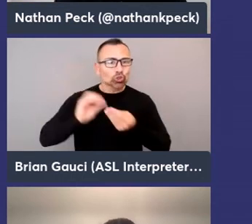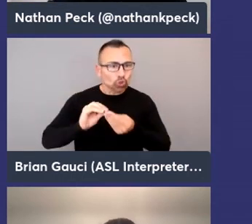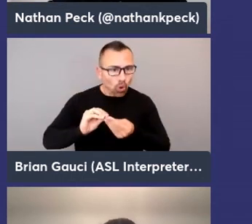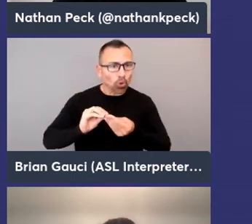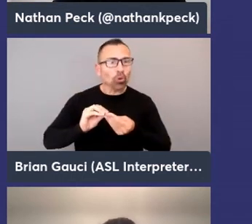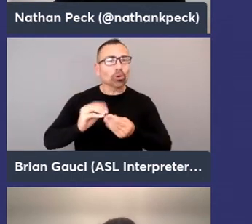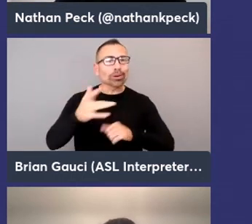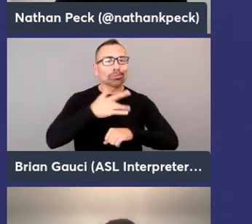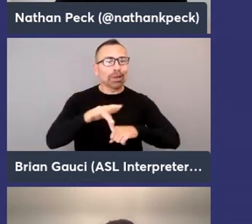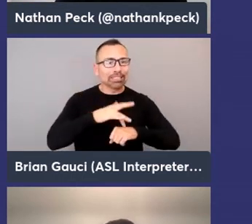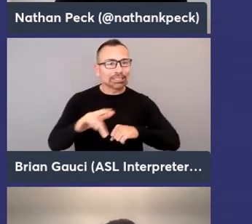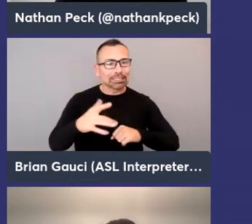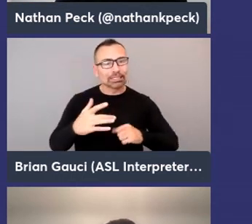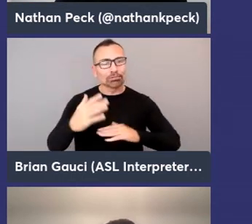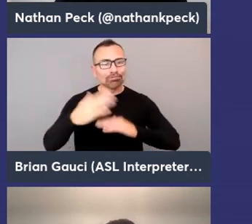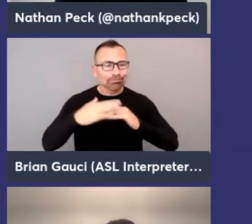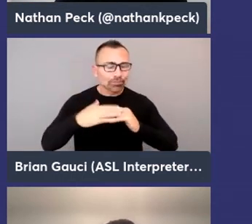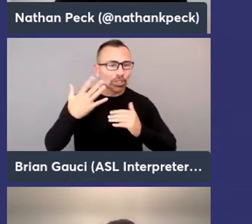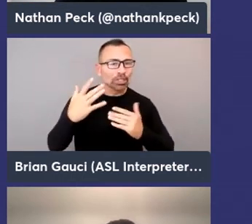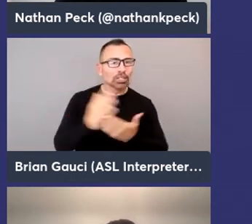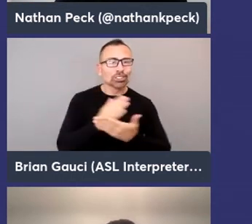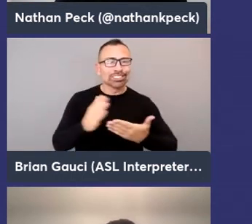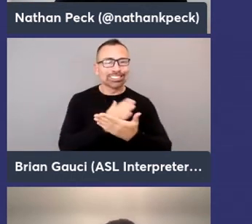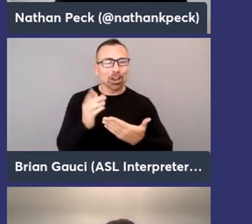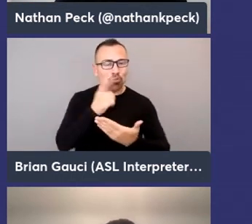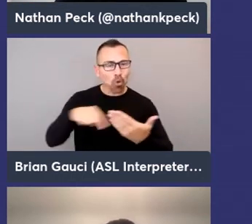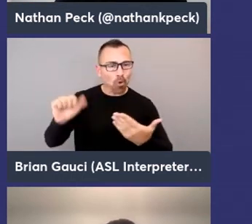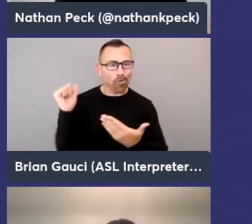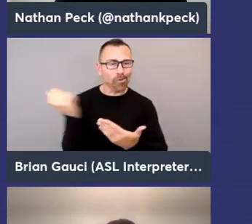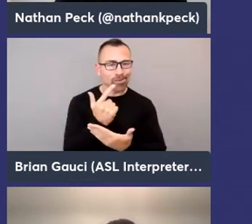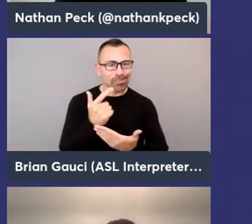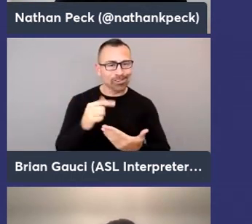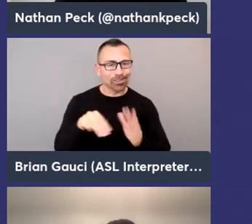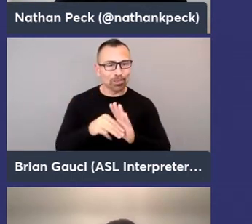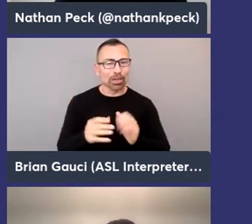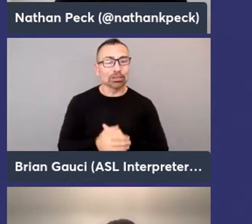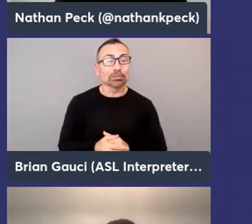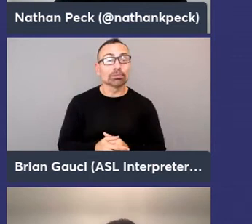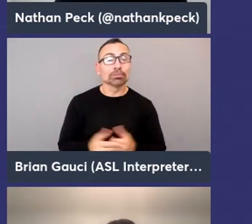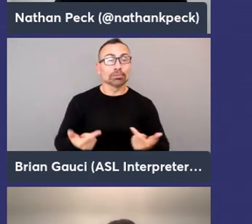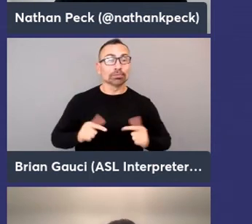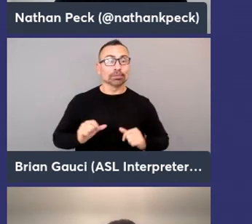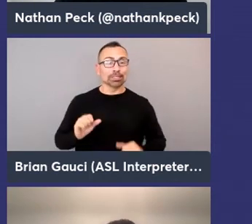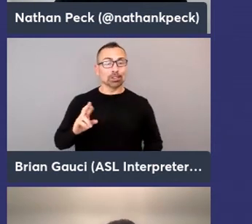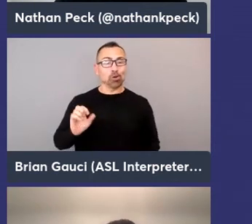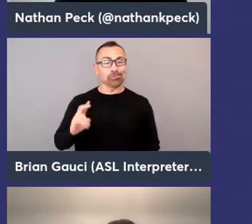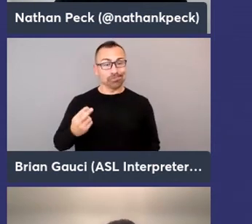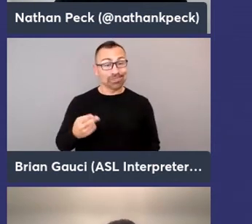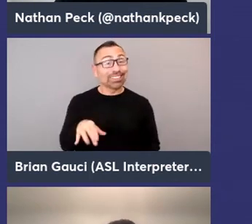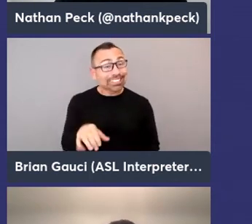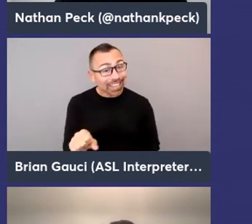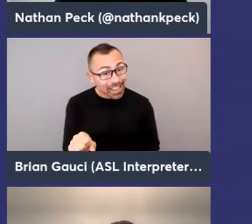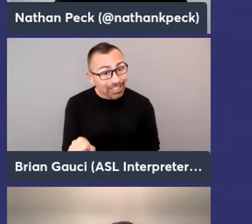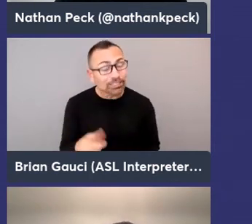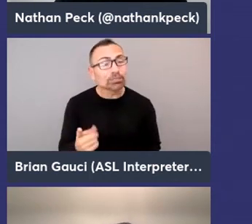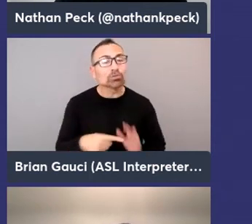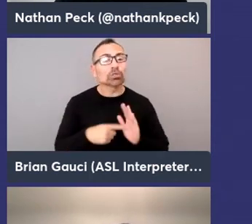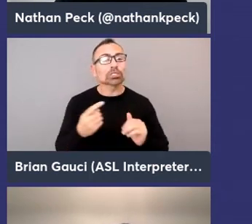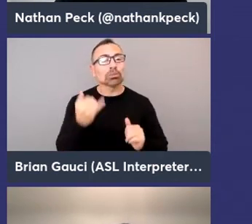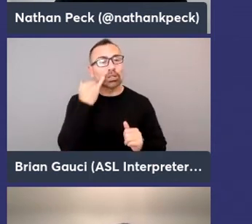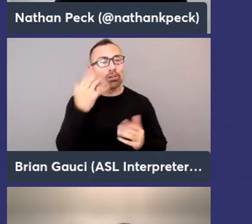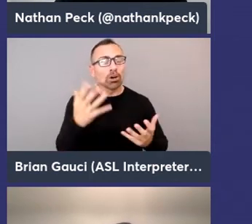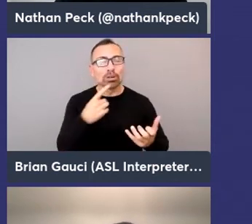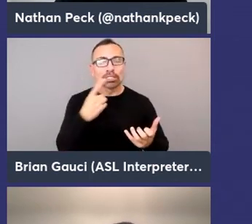of these models? Yep. I mean, for example, like, you could be sharing, like, hey, if my overall GPU utilization of the fleet